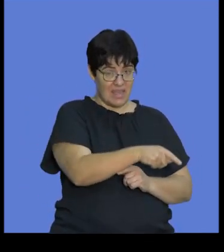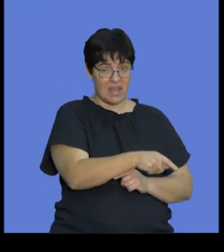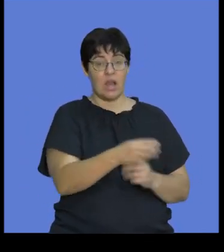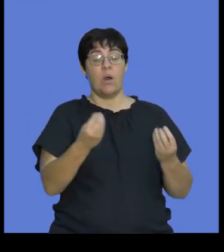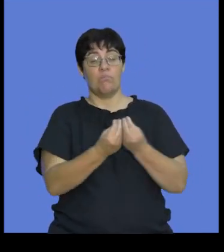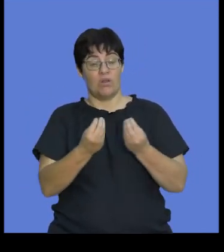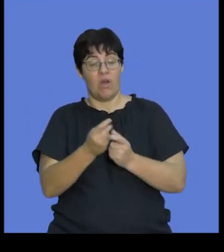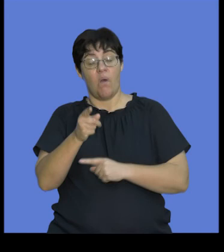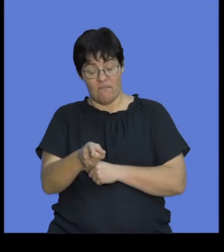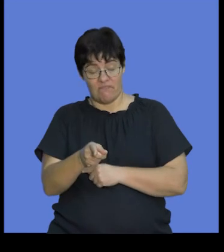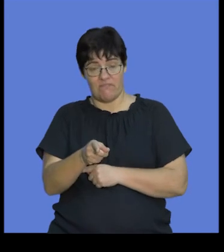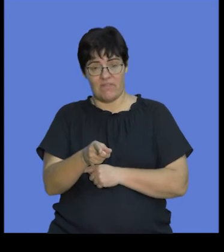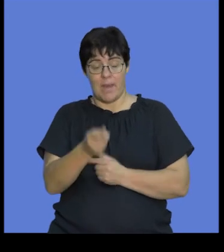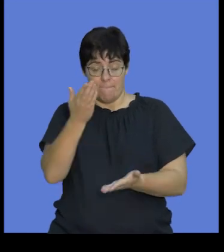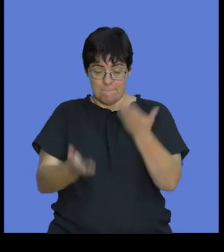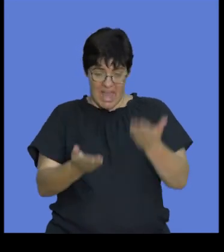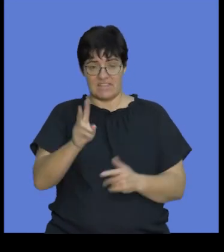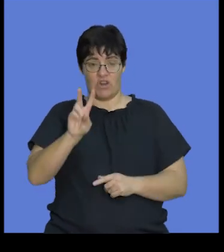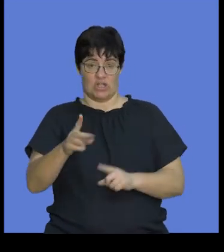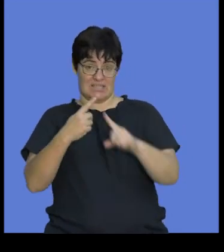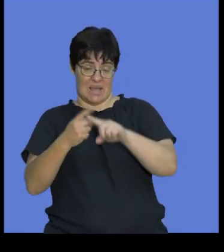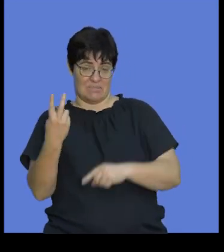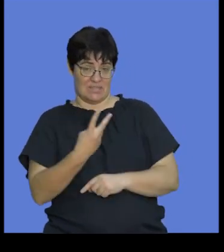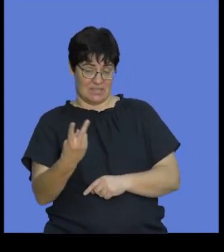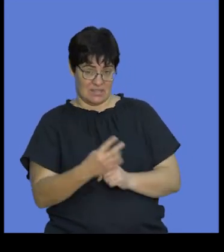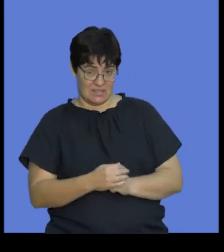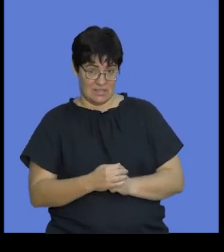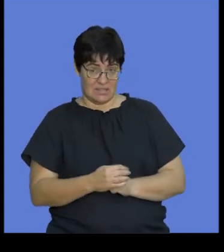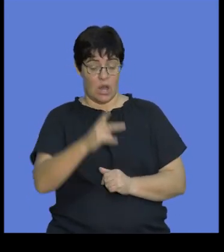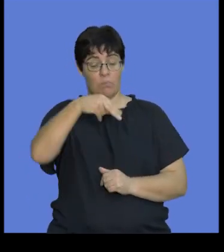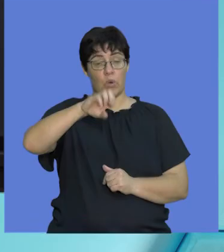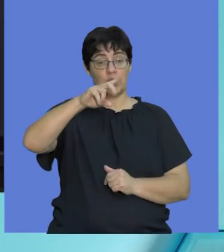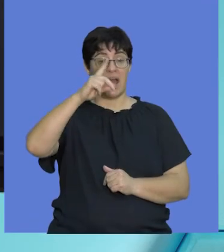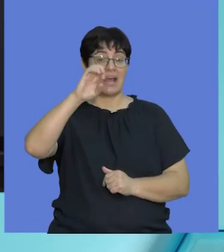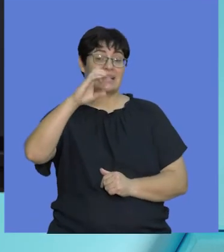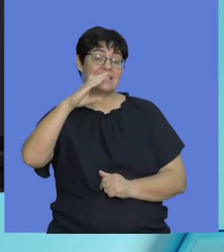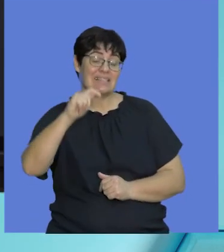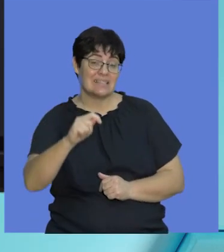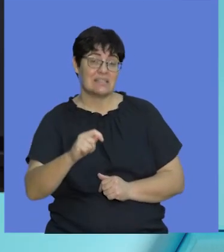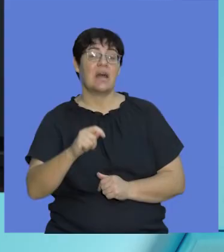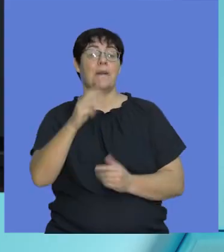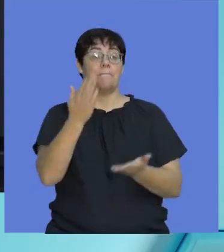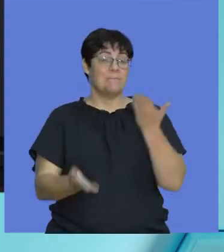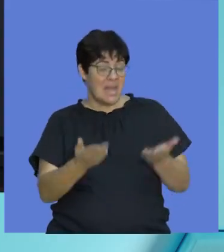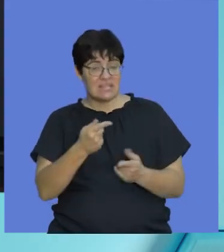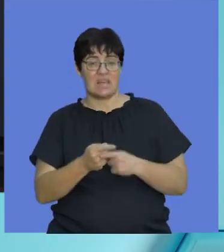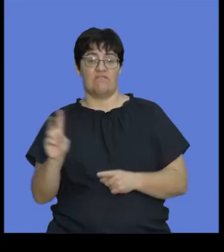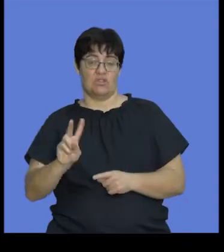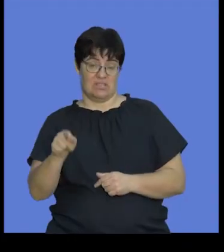is the product of an object's mass and the object's velocity. Product of mass and